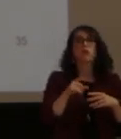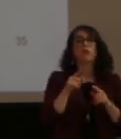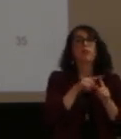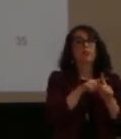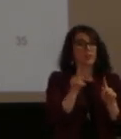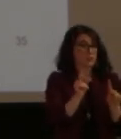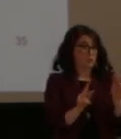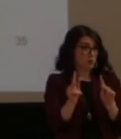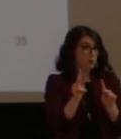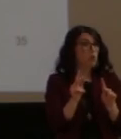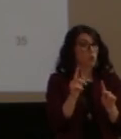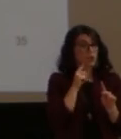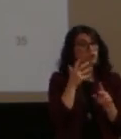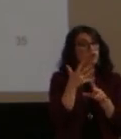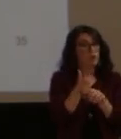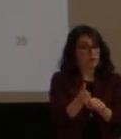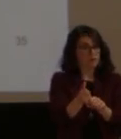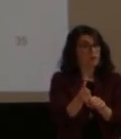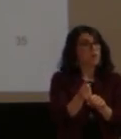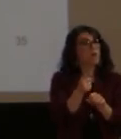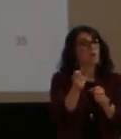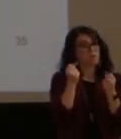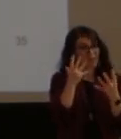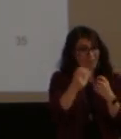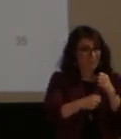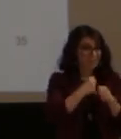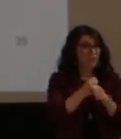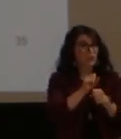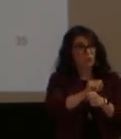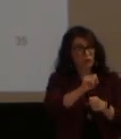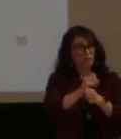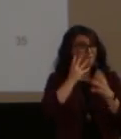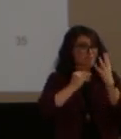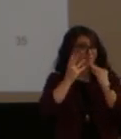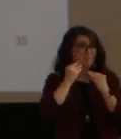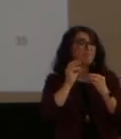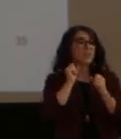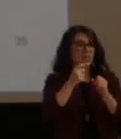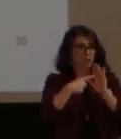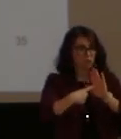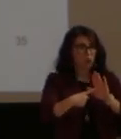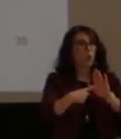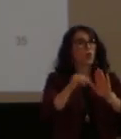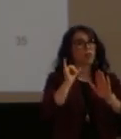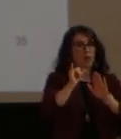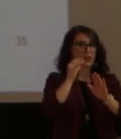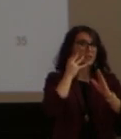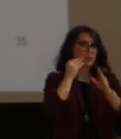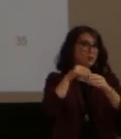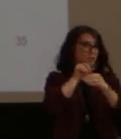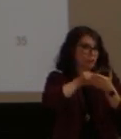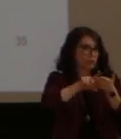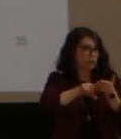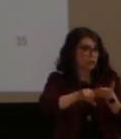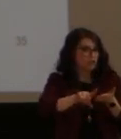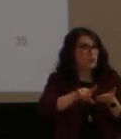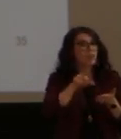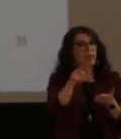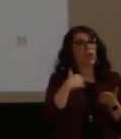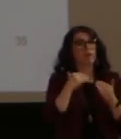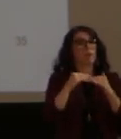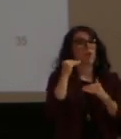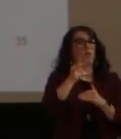are trusted validators and intermediaries who can speak to the value and importance of participation in research. And there are more than 30 partners,